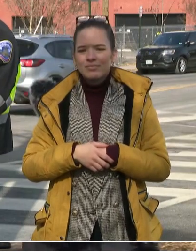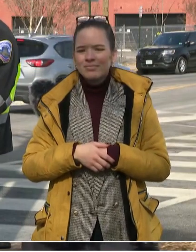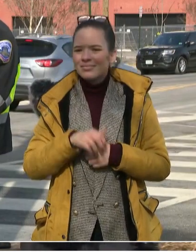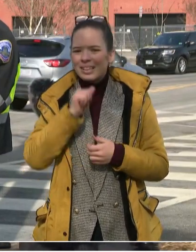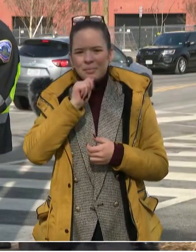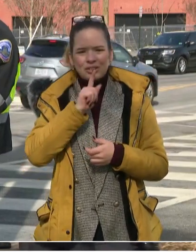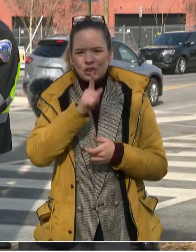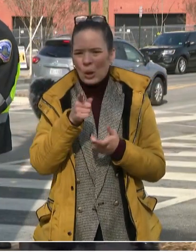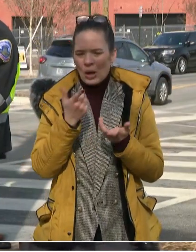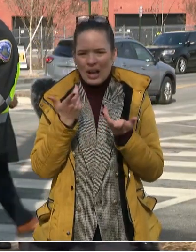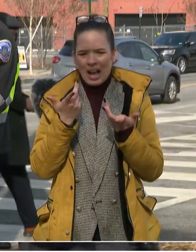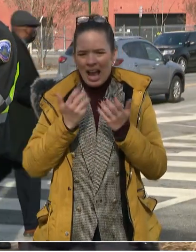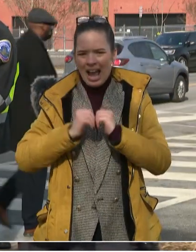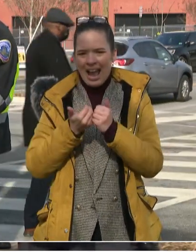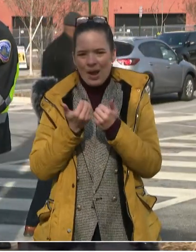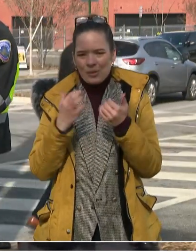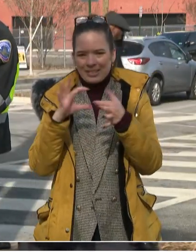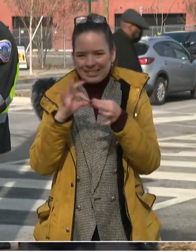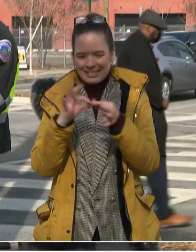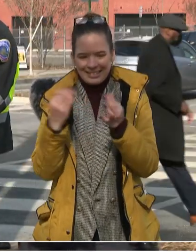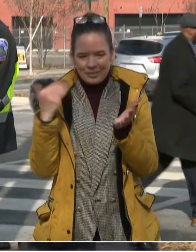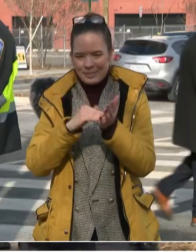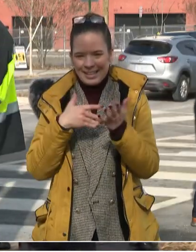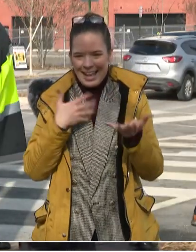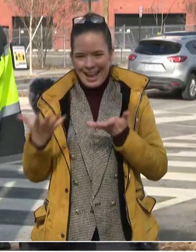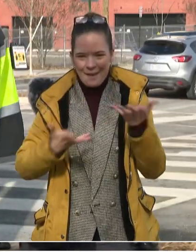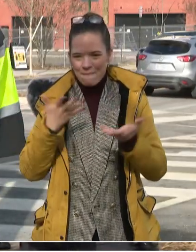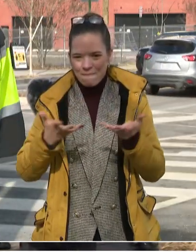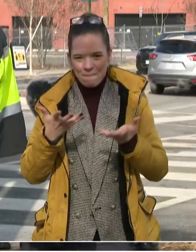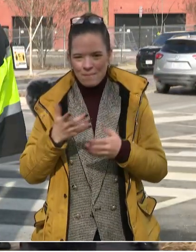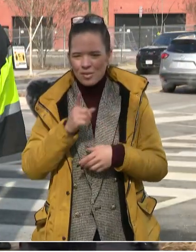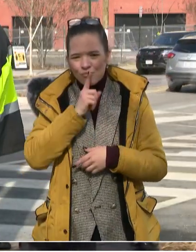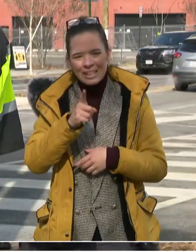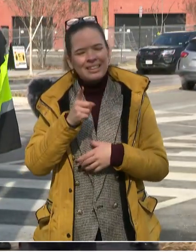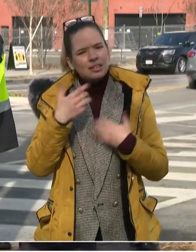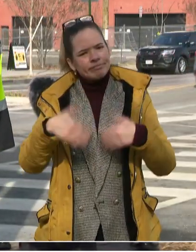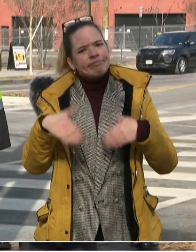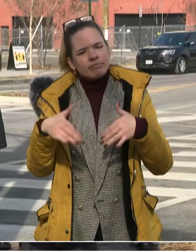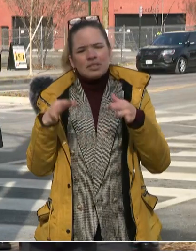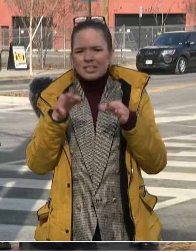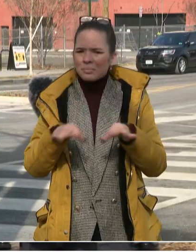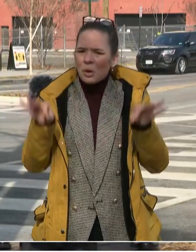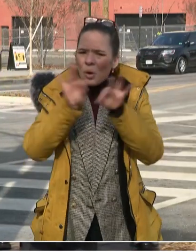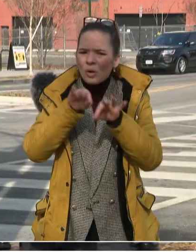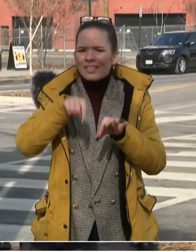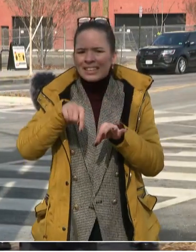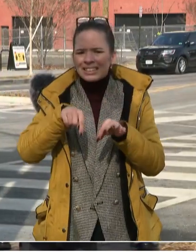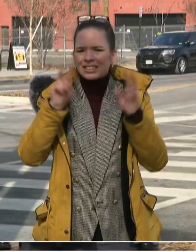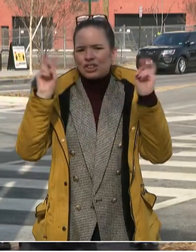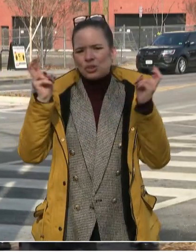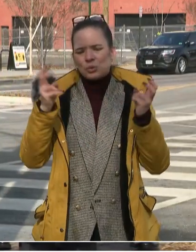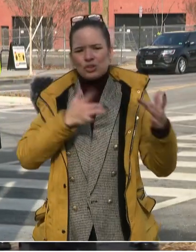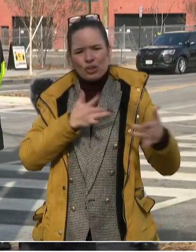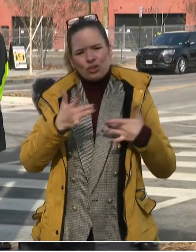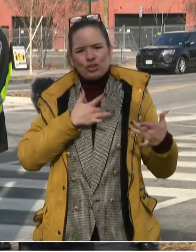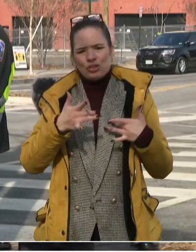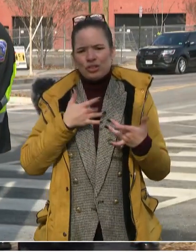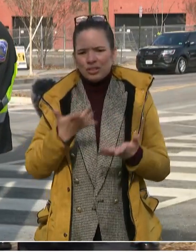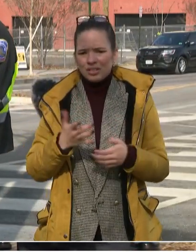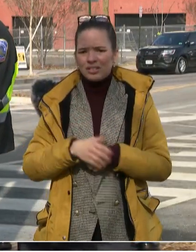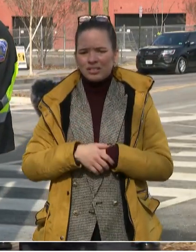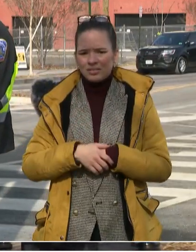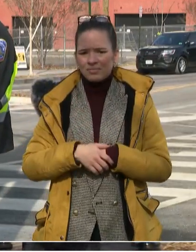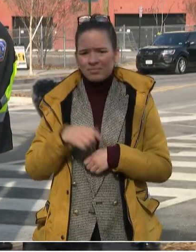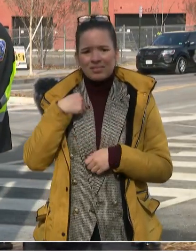reiterate more the importance of standing here today to talk about this issue at hand. I heard my county executive